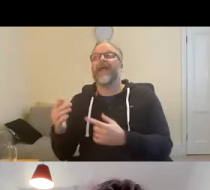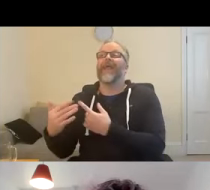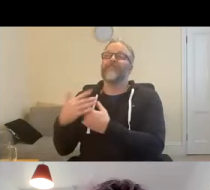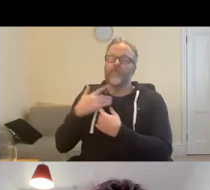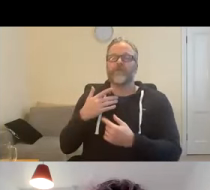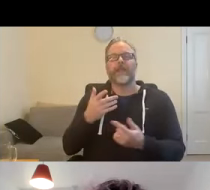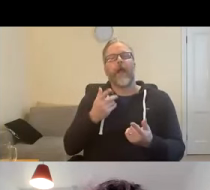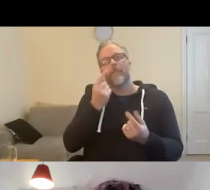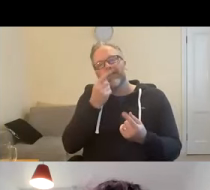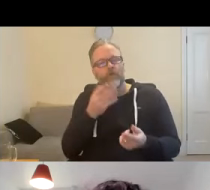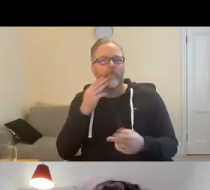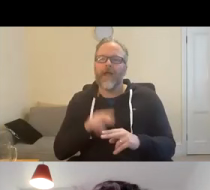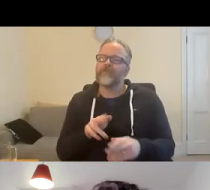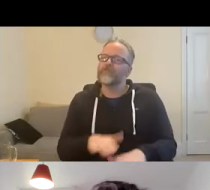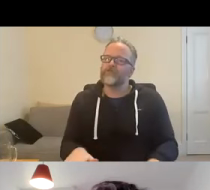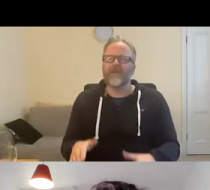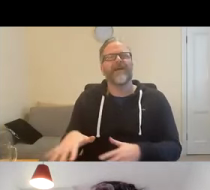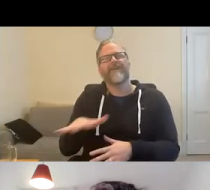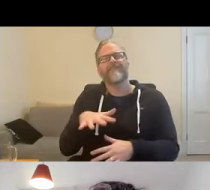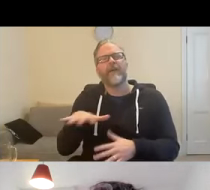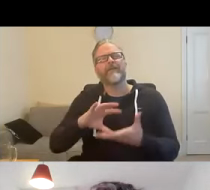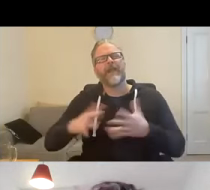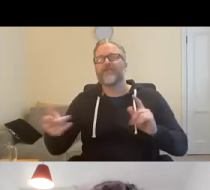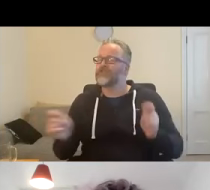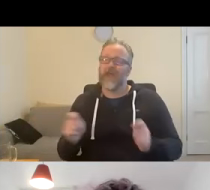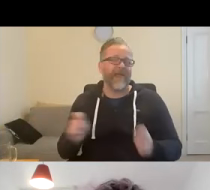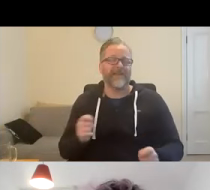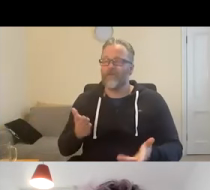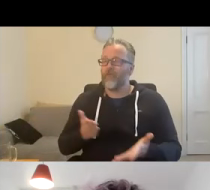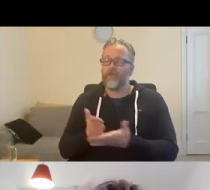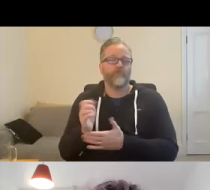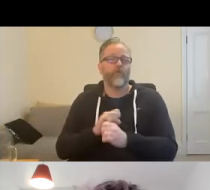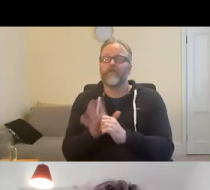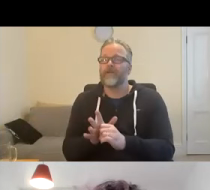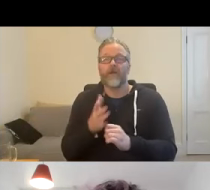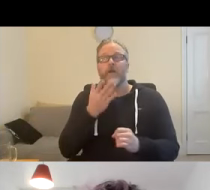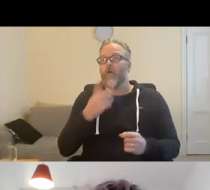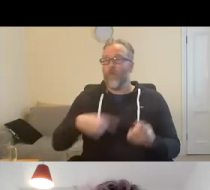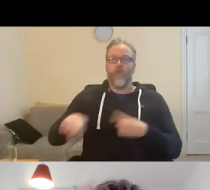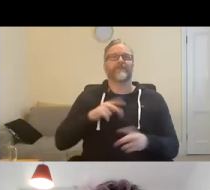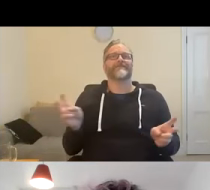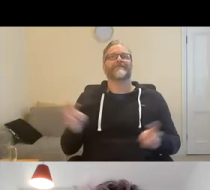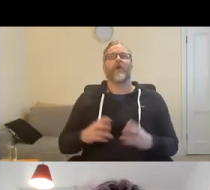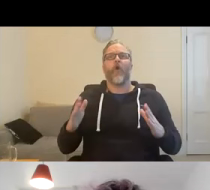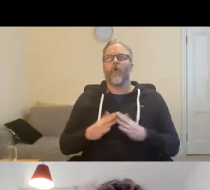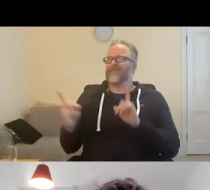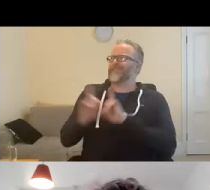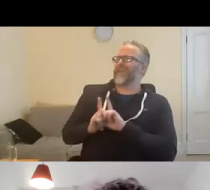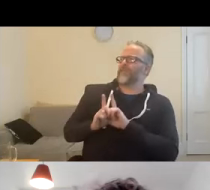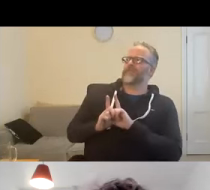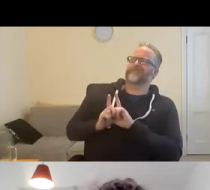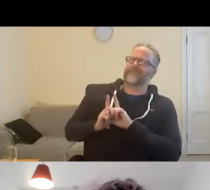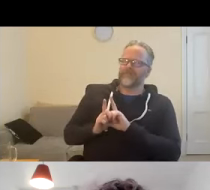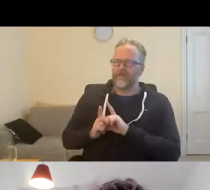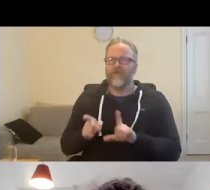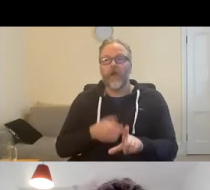to parent. There's a lot of changes to family dynamics during this time period, with people stuck at home in the same place. And for many young